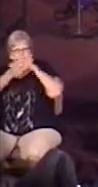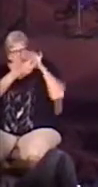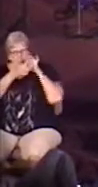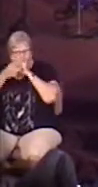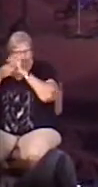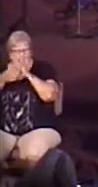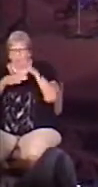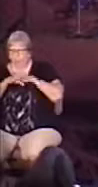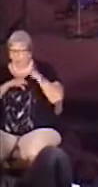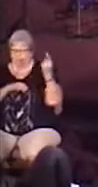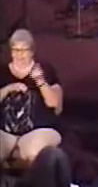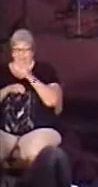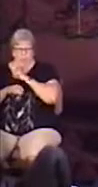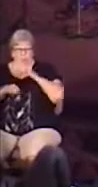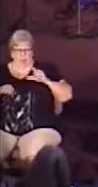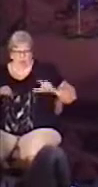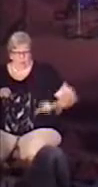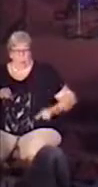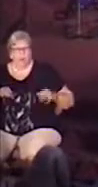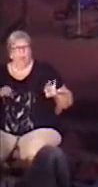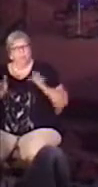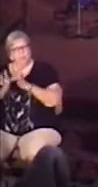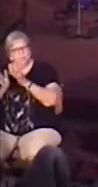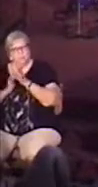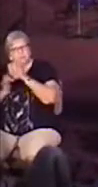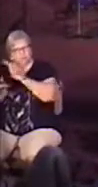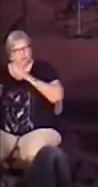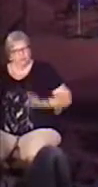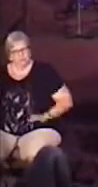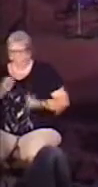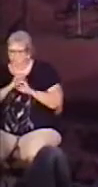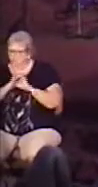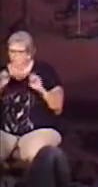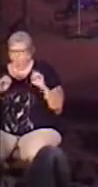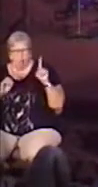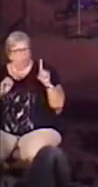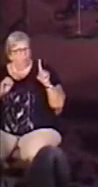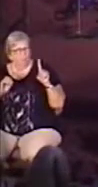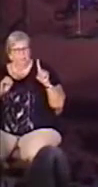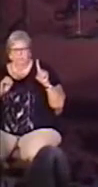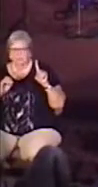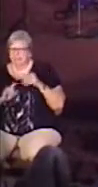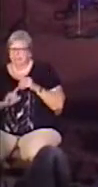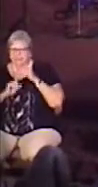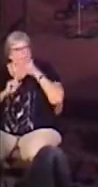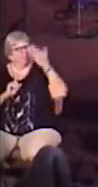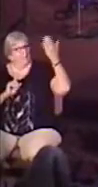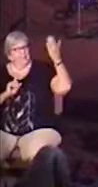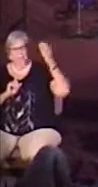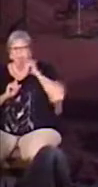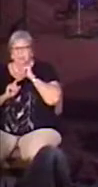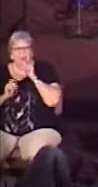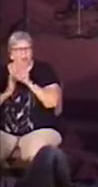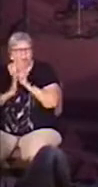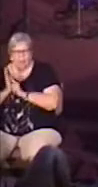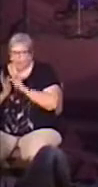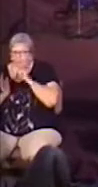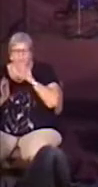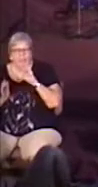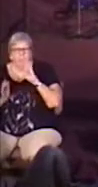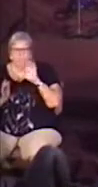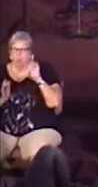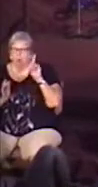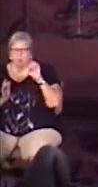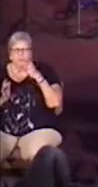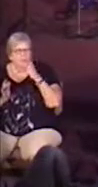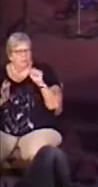the single lordship of Jesus Christ. And there is no one beside Jesus. Not Allah, not Buddha, not